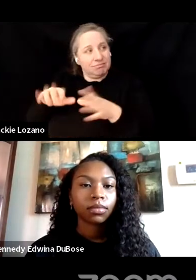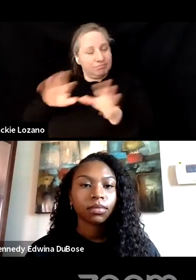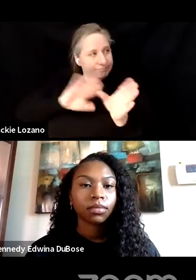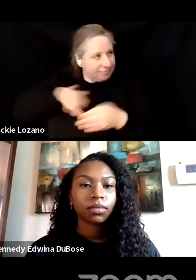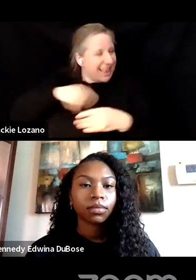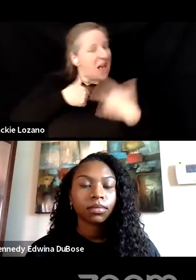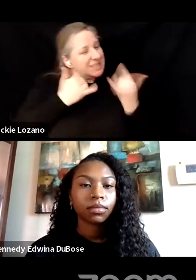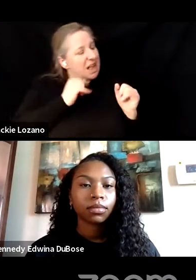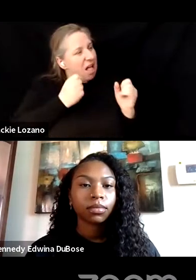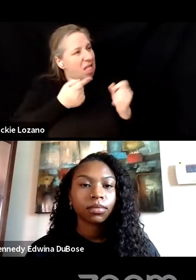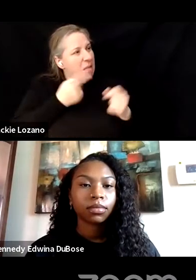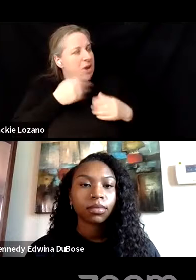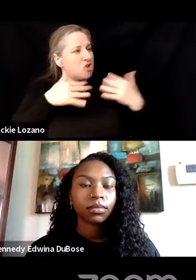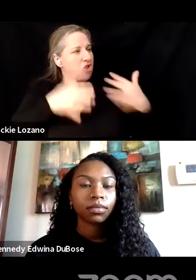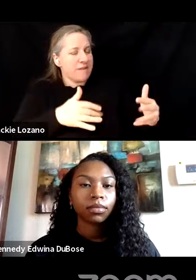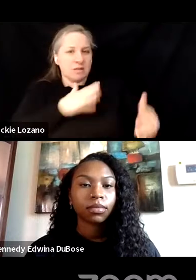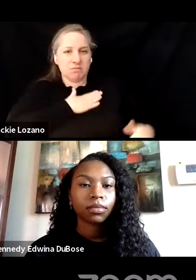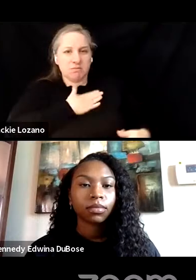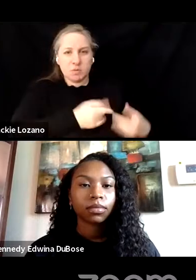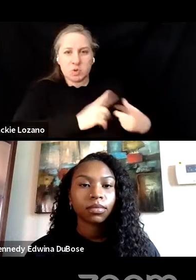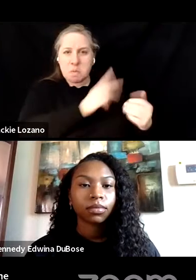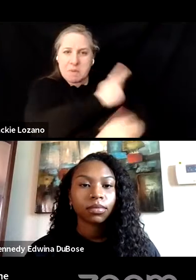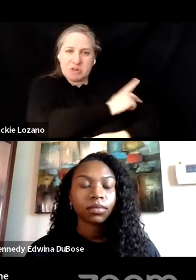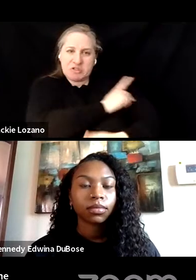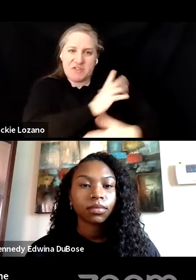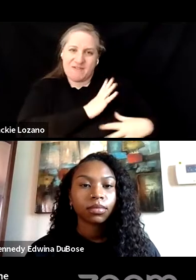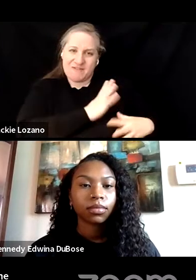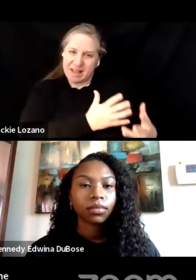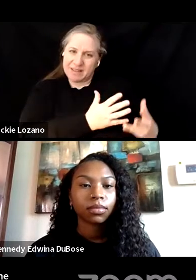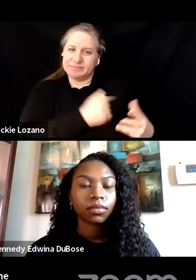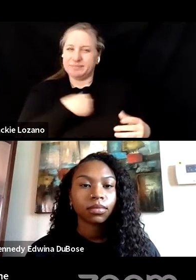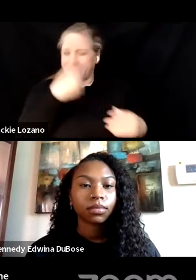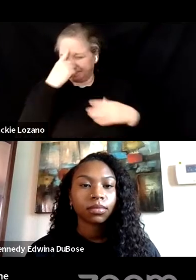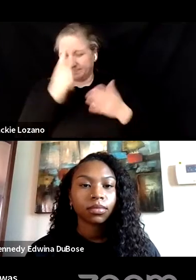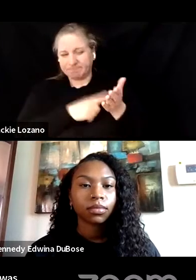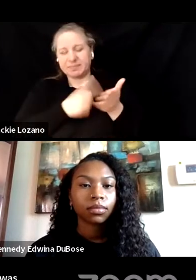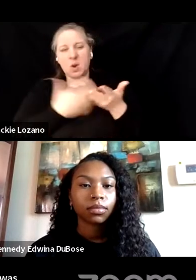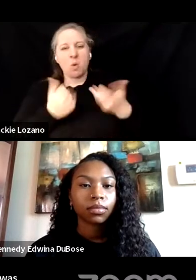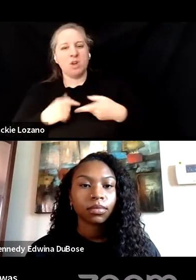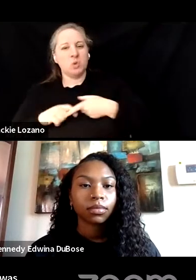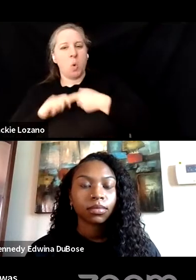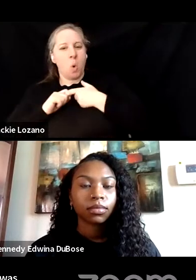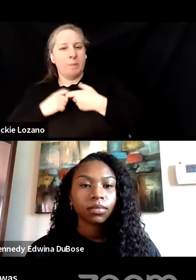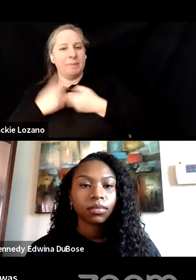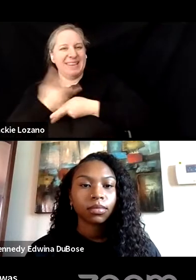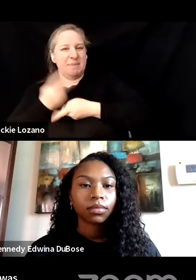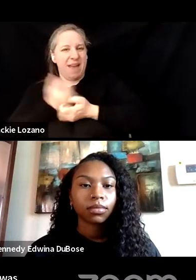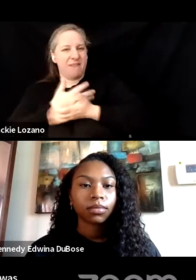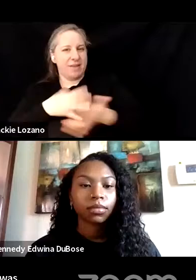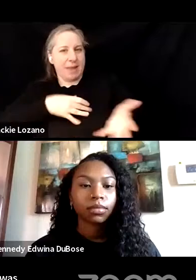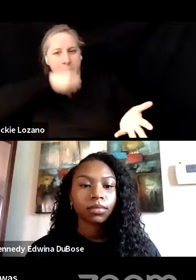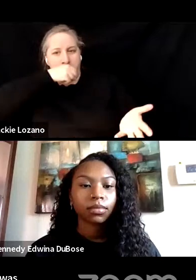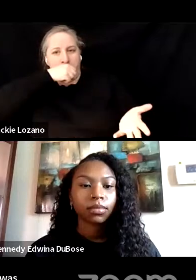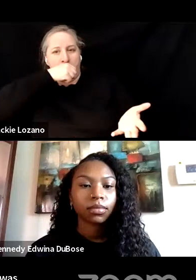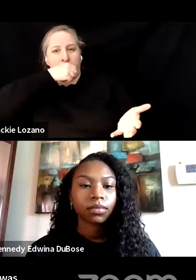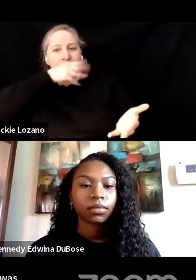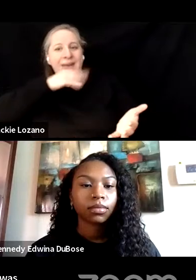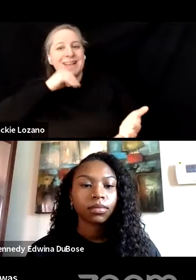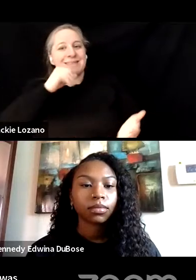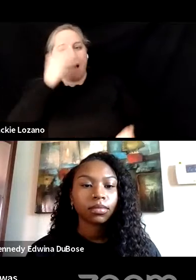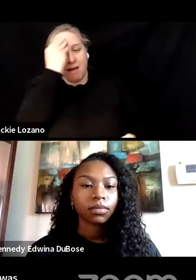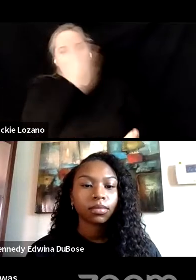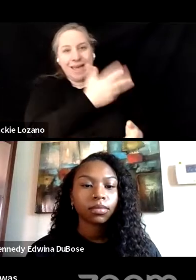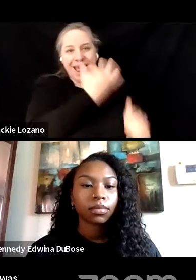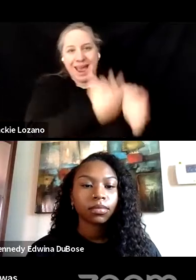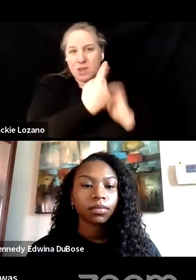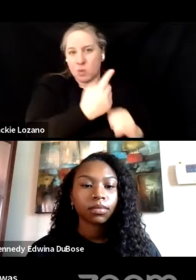bit nervous. And I think that at times we want to hold that back. We want to, you know, keep everything close to the chest and not let anyone